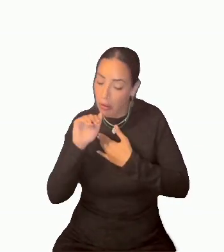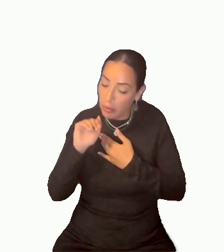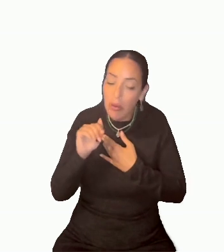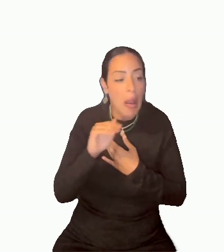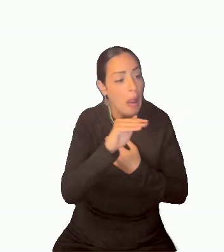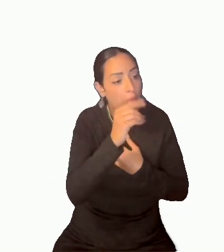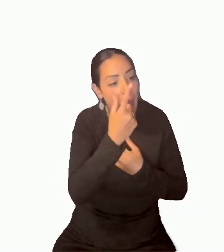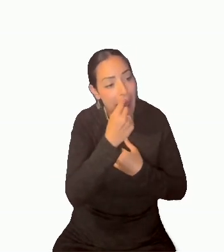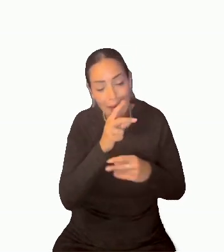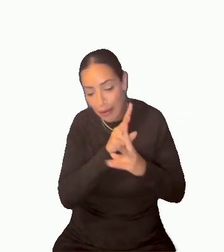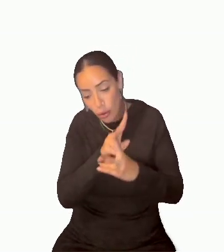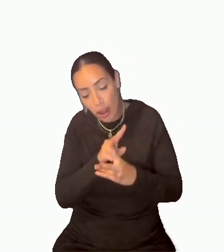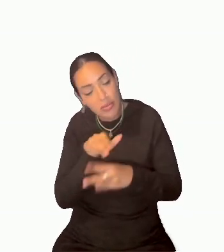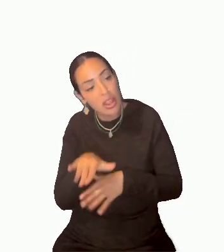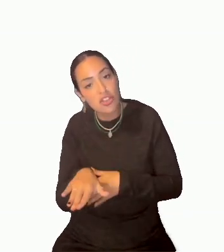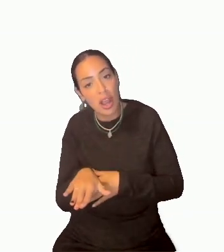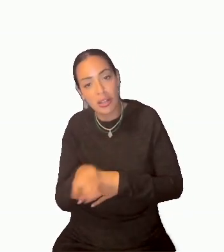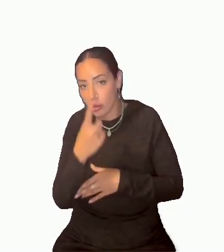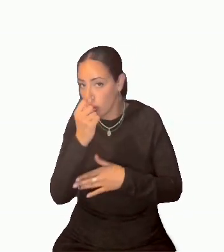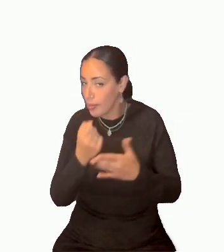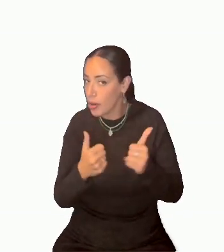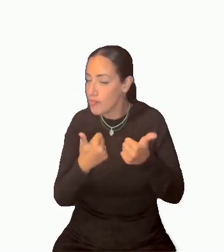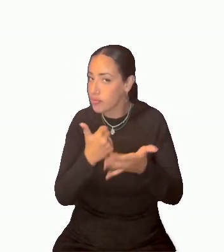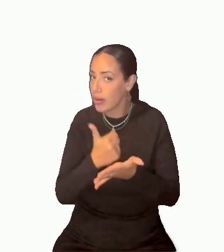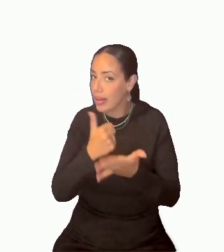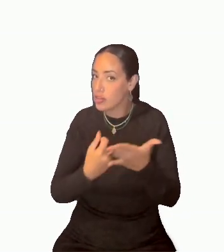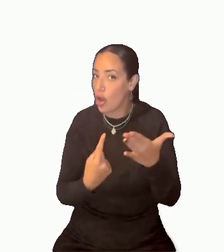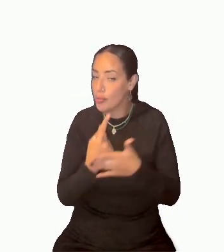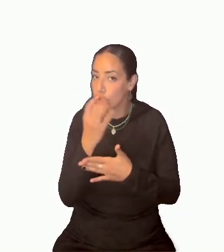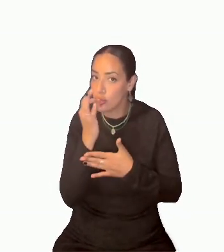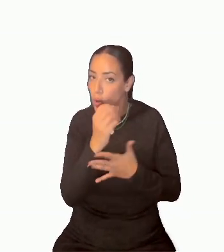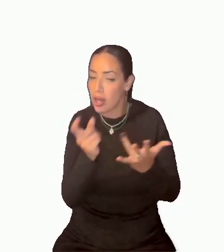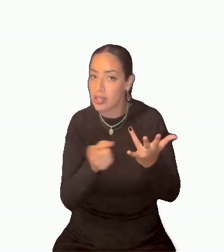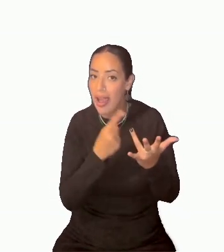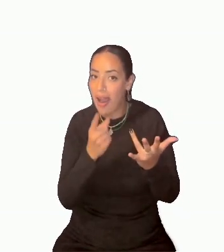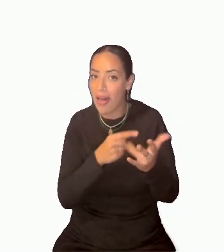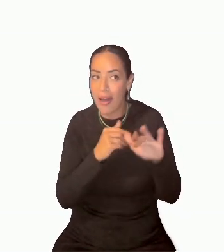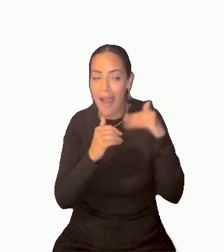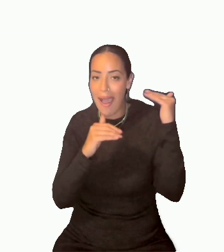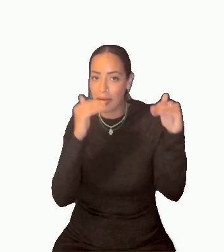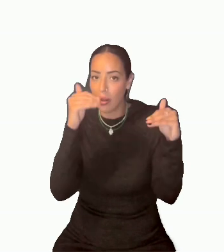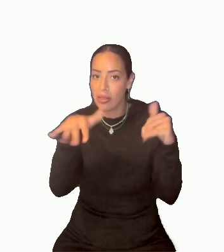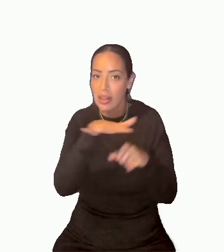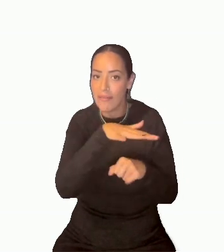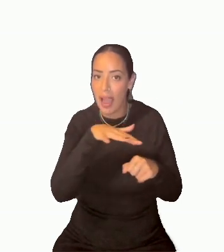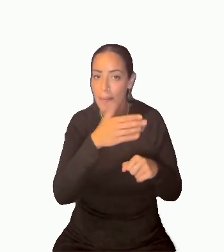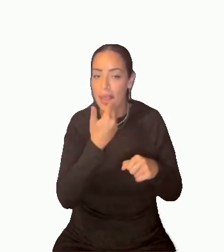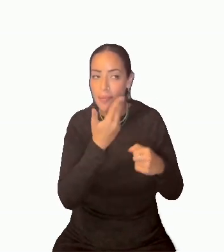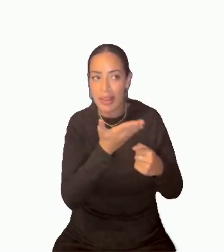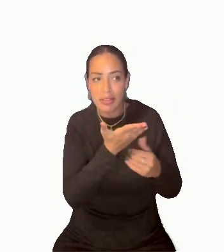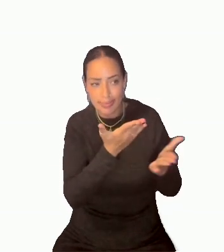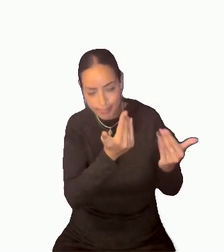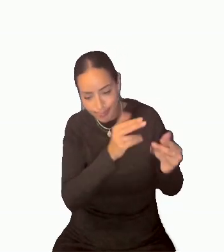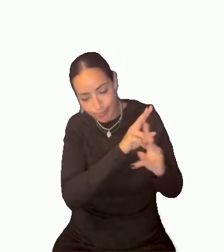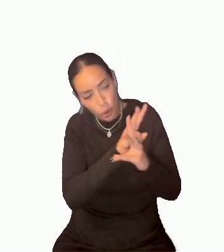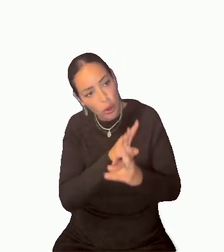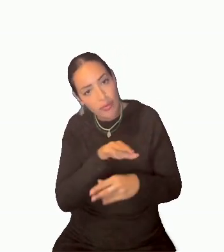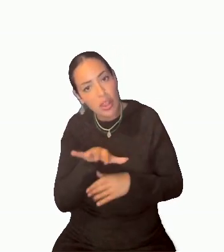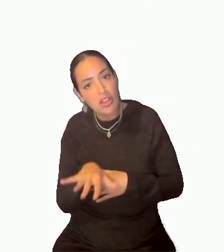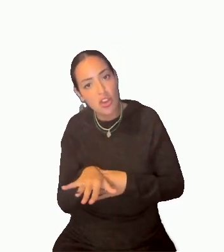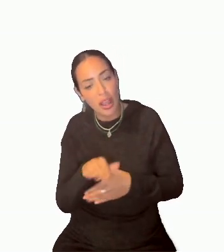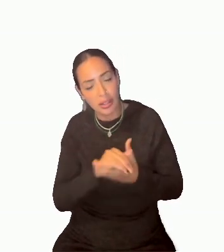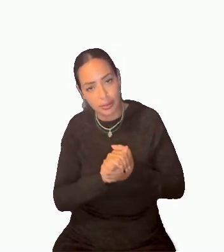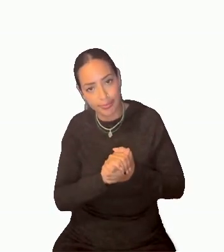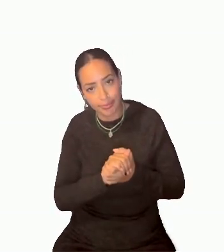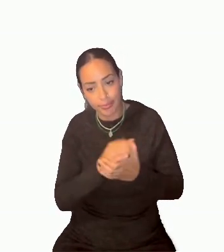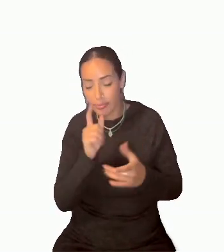of a young child. This would have been a really good opportunity to enlist the support of another adult. Above all, though, it's